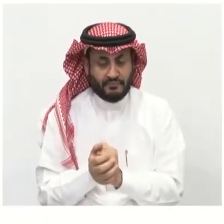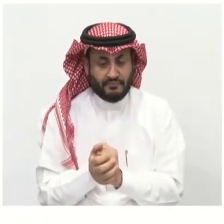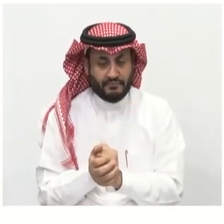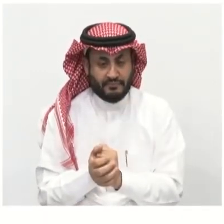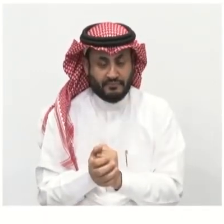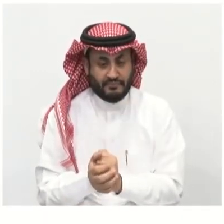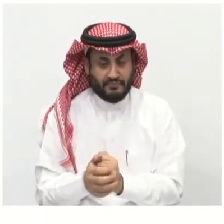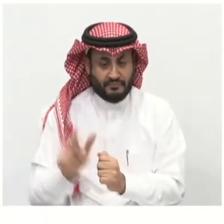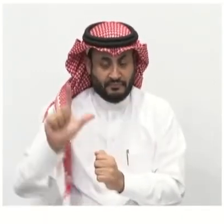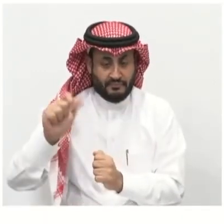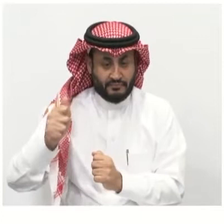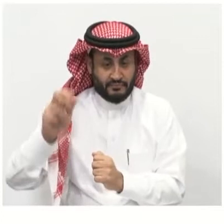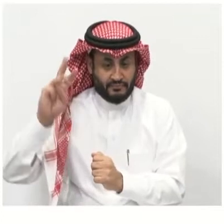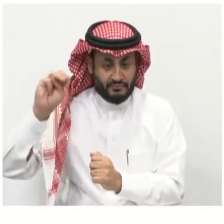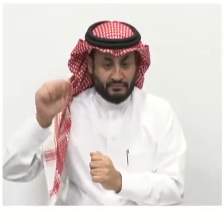is Lemma.